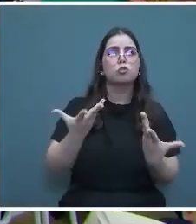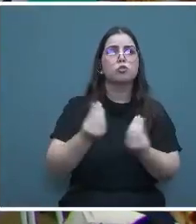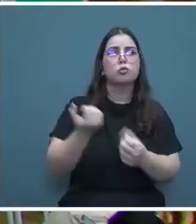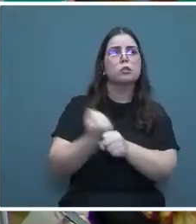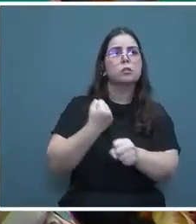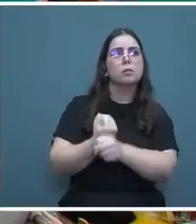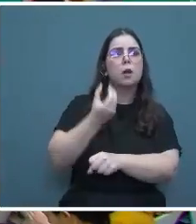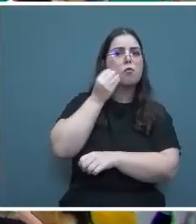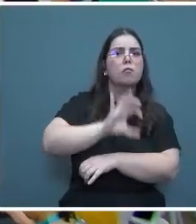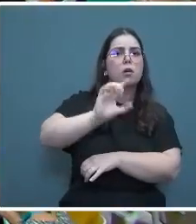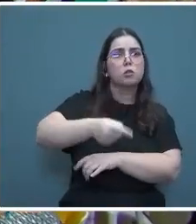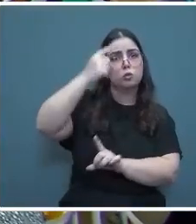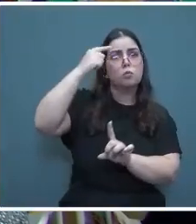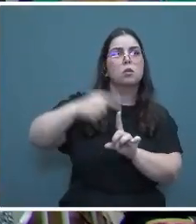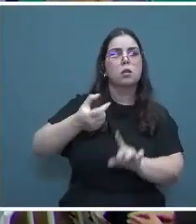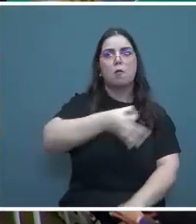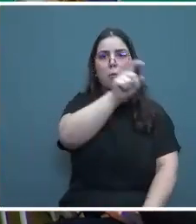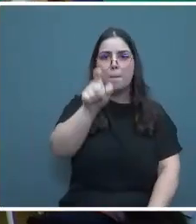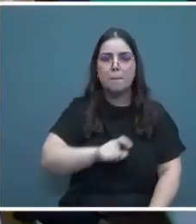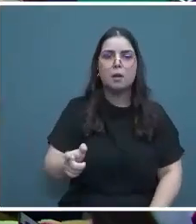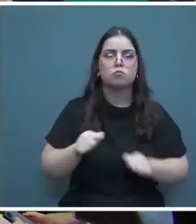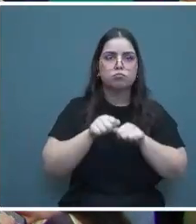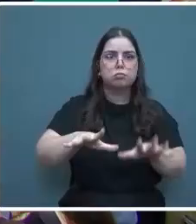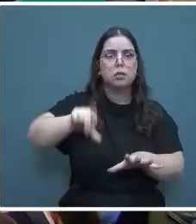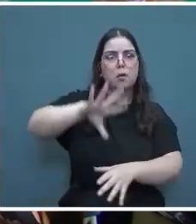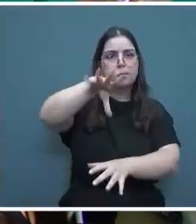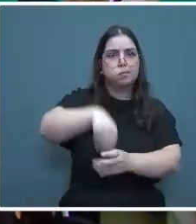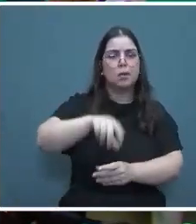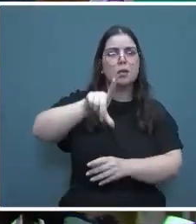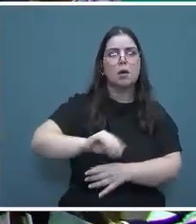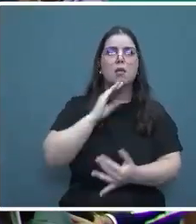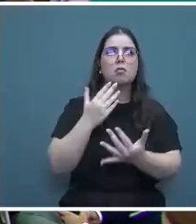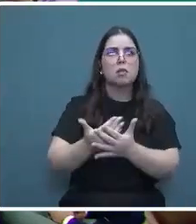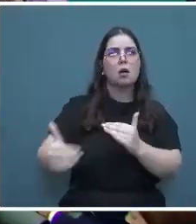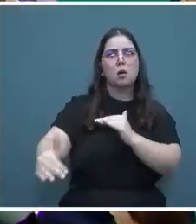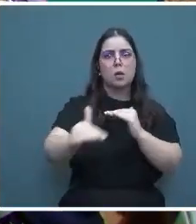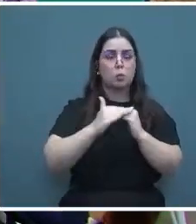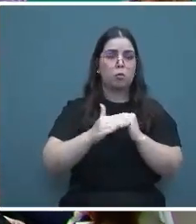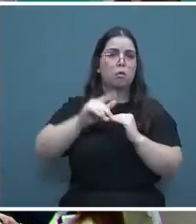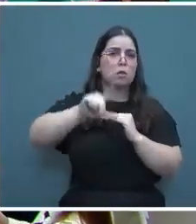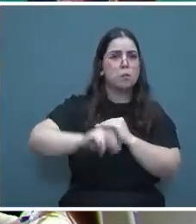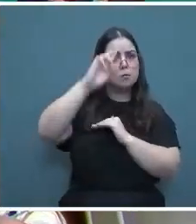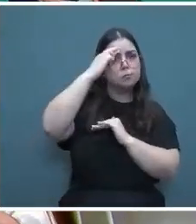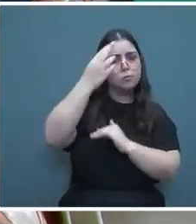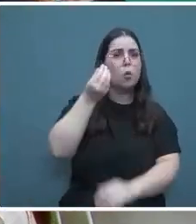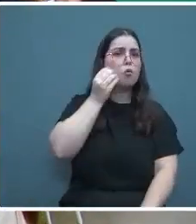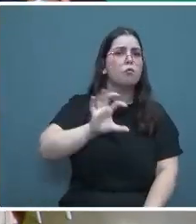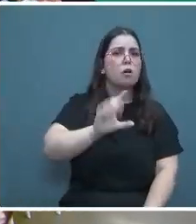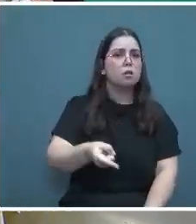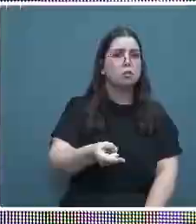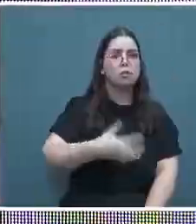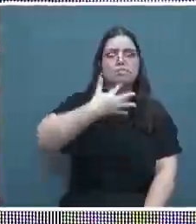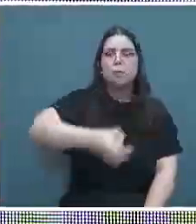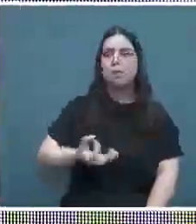more inclusive, and definitely much more growth, resilience, and equity. So I do believe that the role of